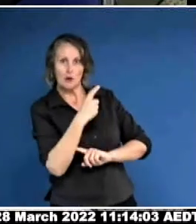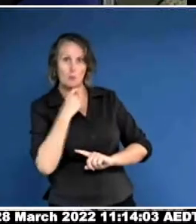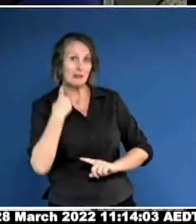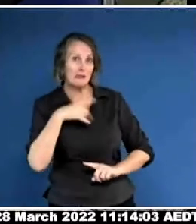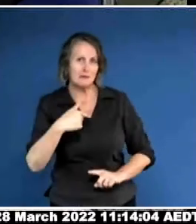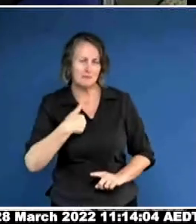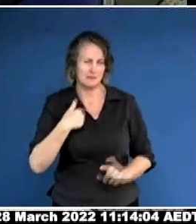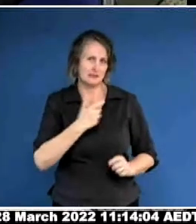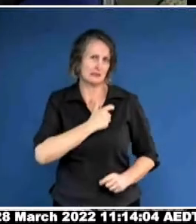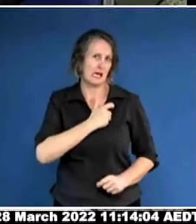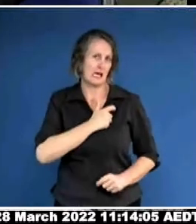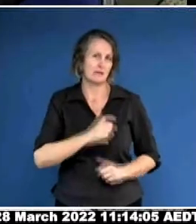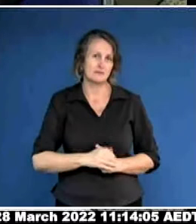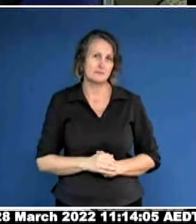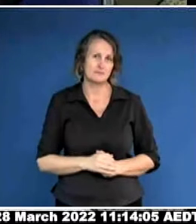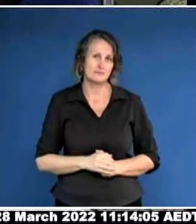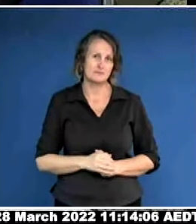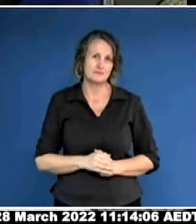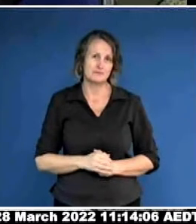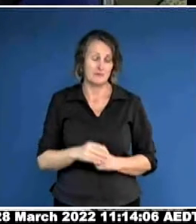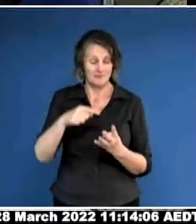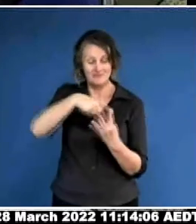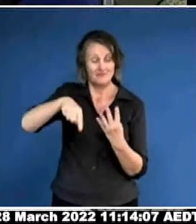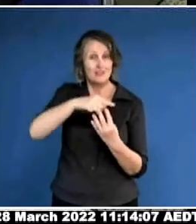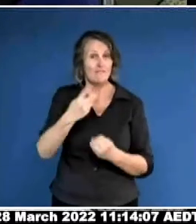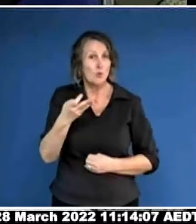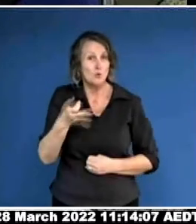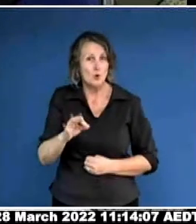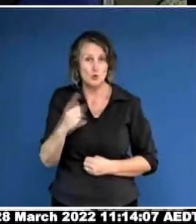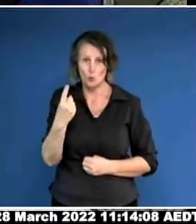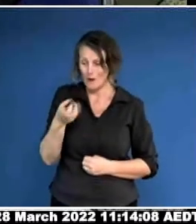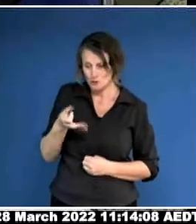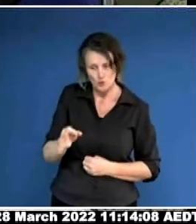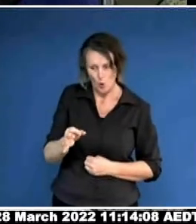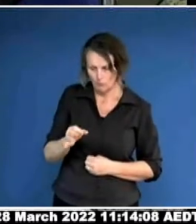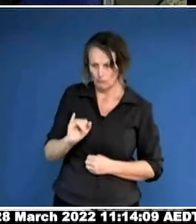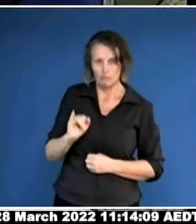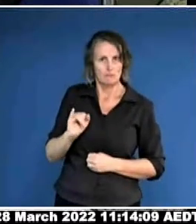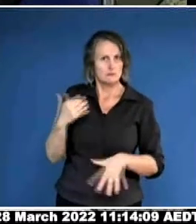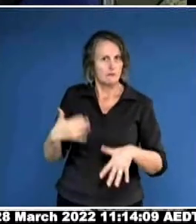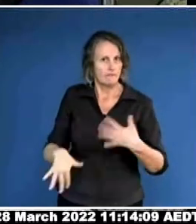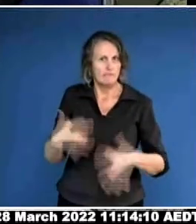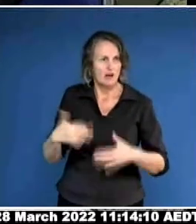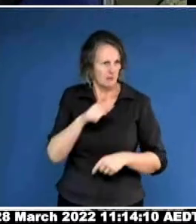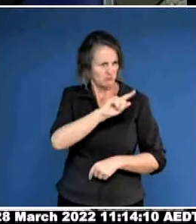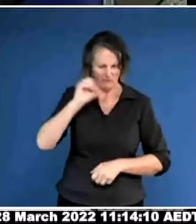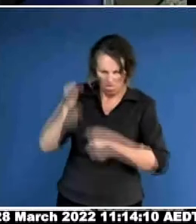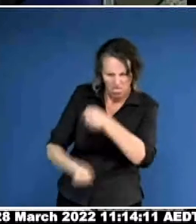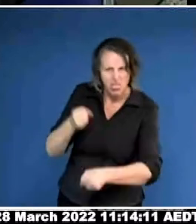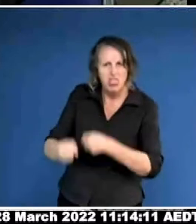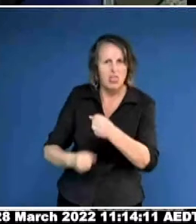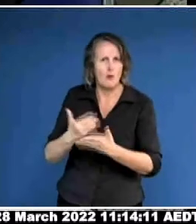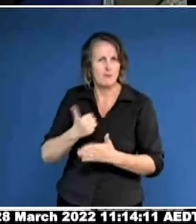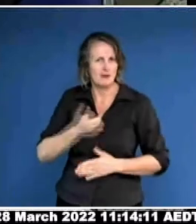One of my dogs has never been the same. She's now on antidepressants. She bites strangers who come near